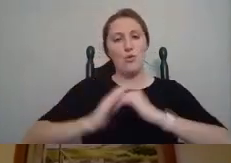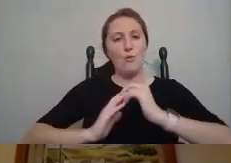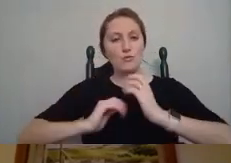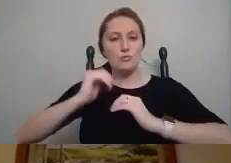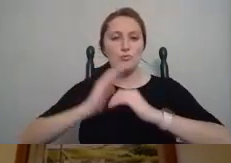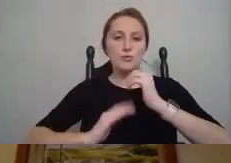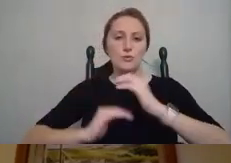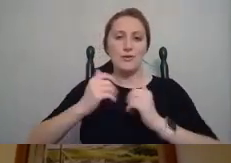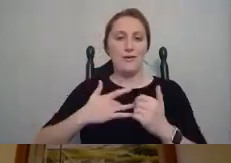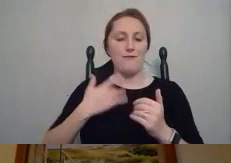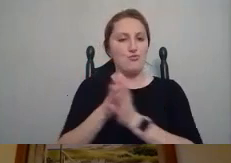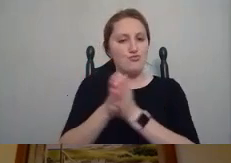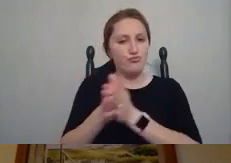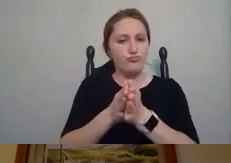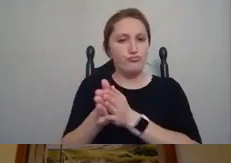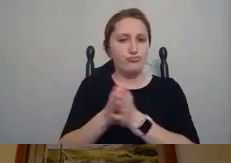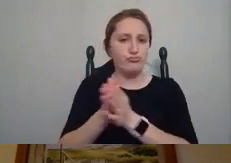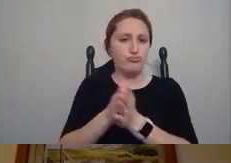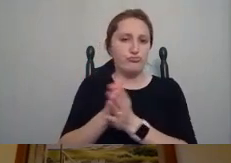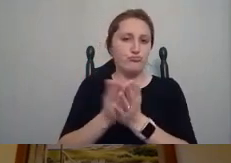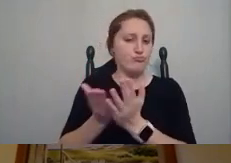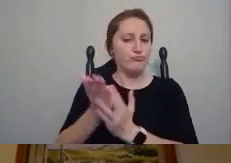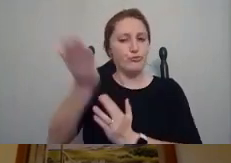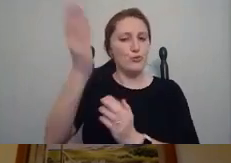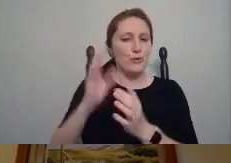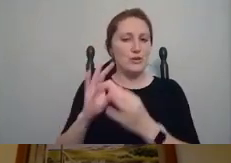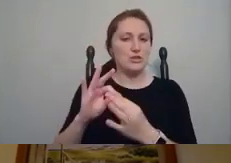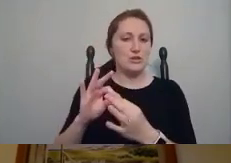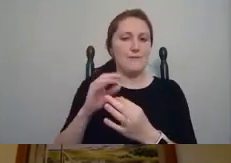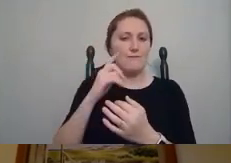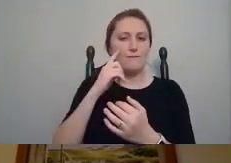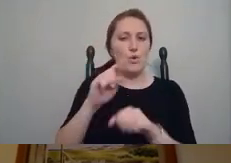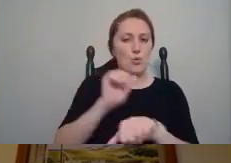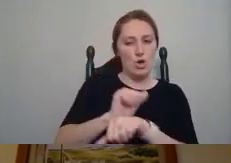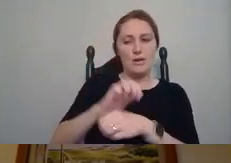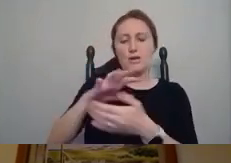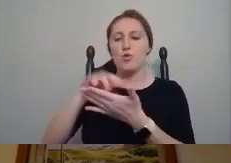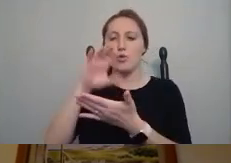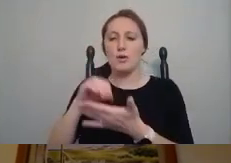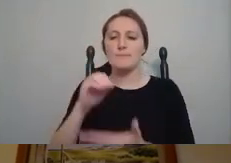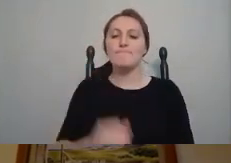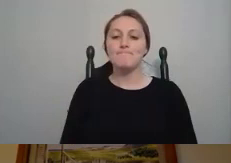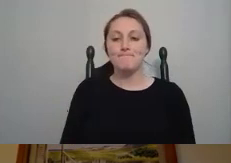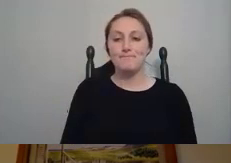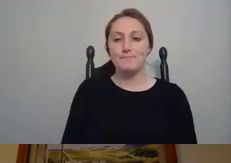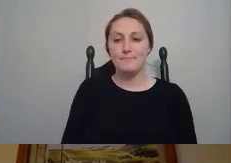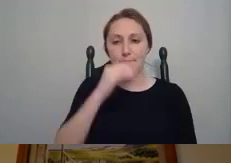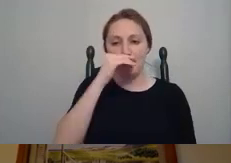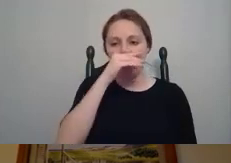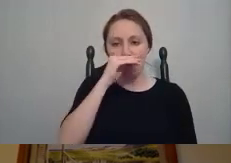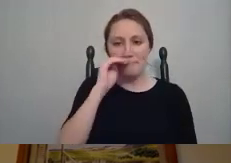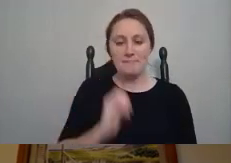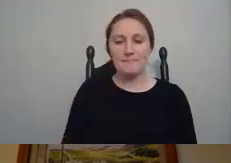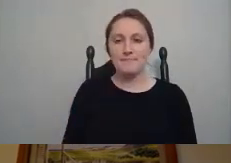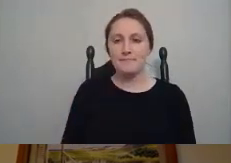and feel motivated through that relationship to do work and learn. There's a question, when can parents pick up